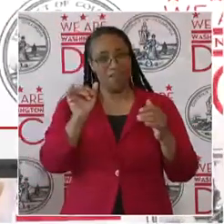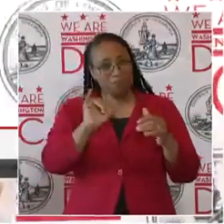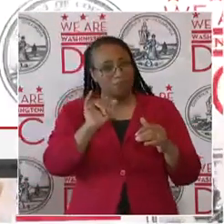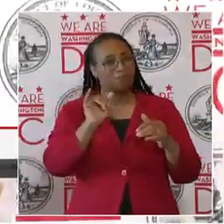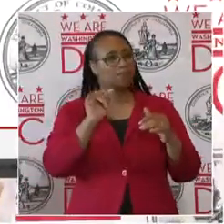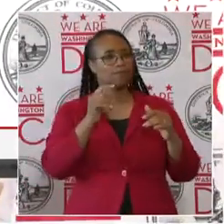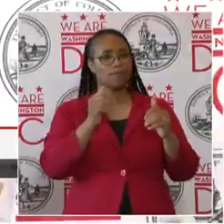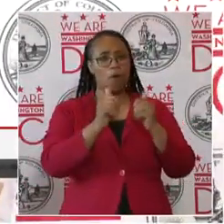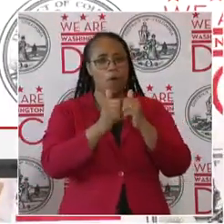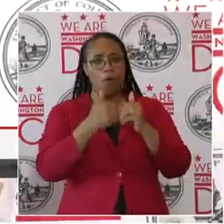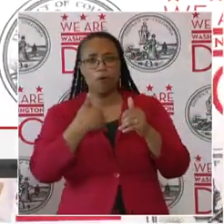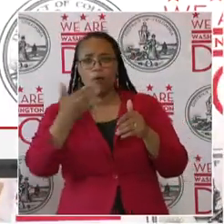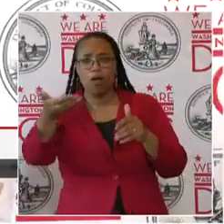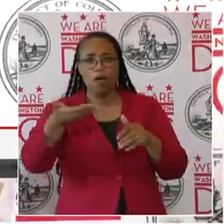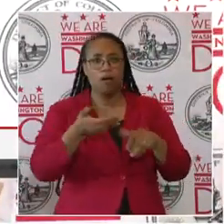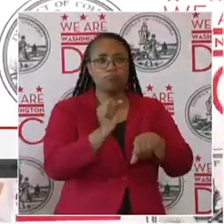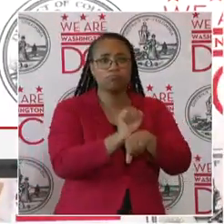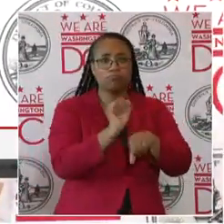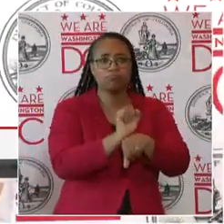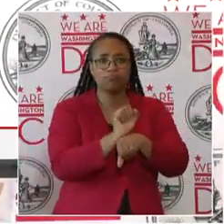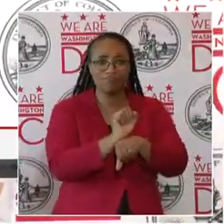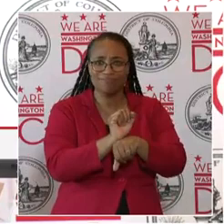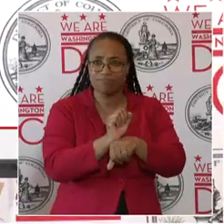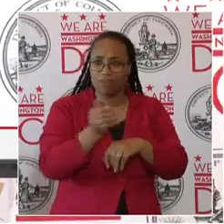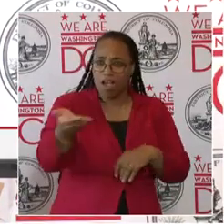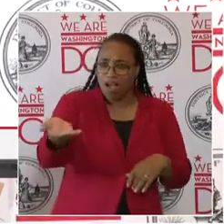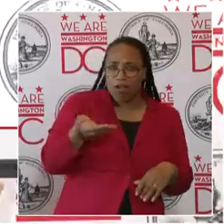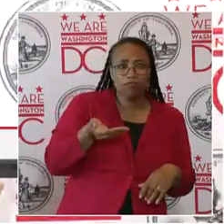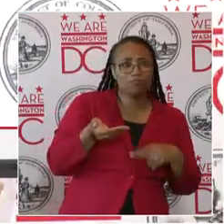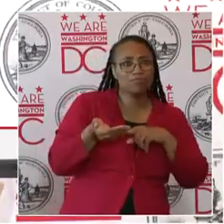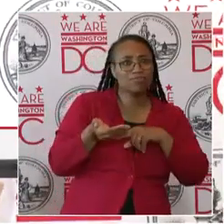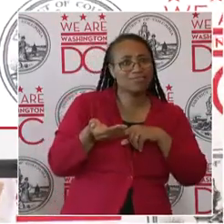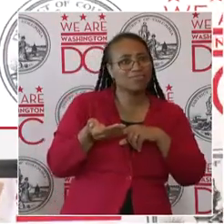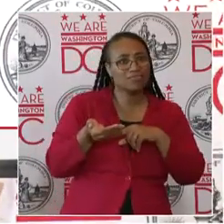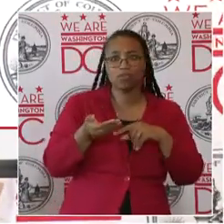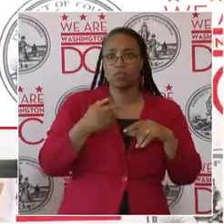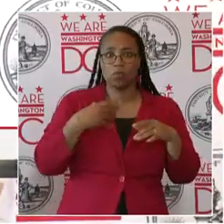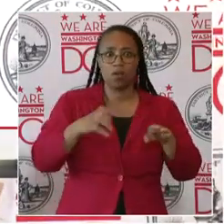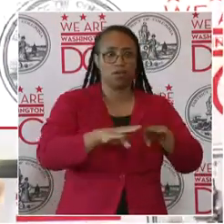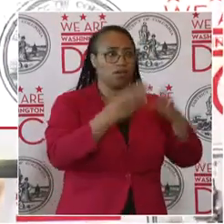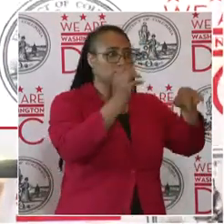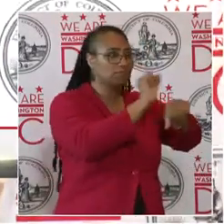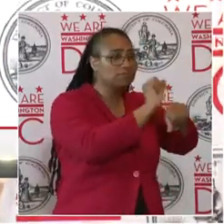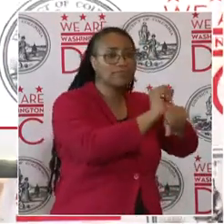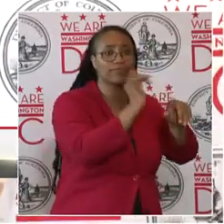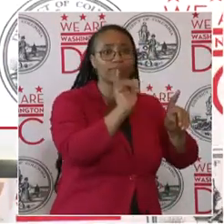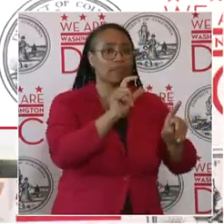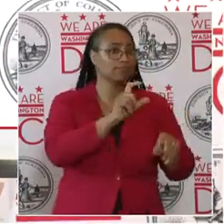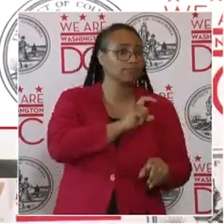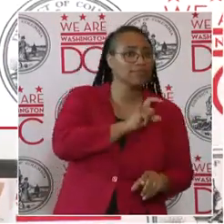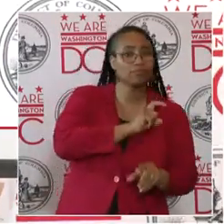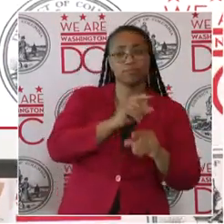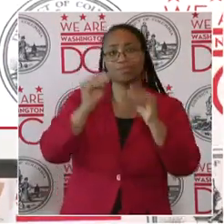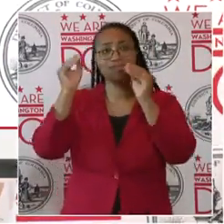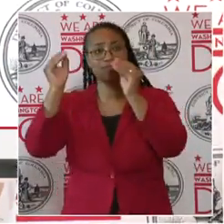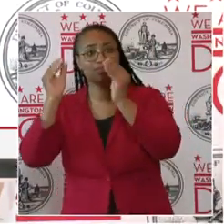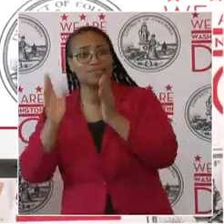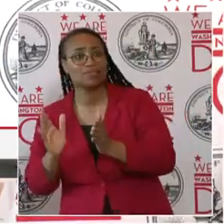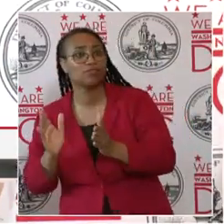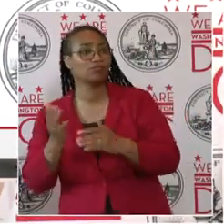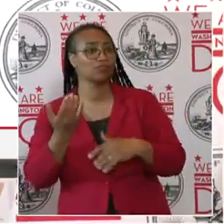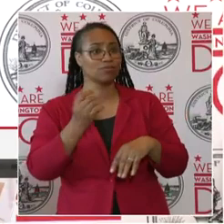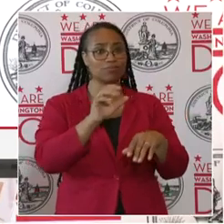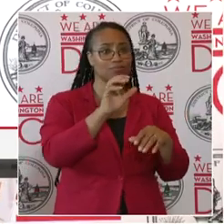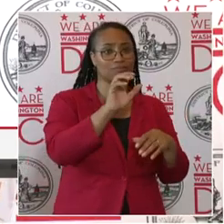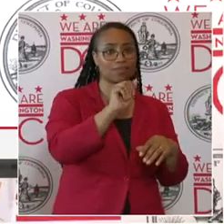DC is hiring, okay? We're hiring police officers, teachers, caseworkers,